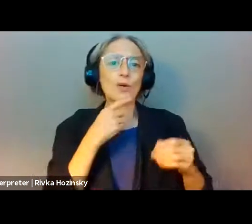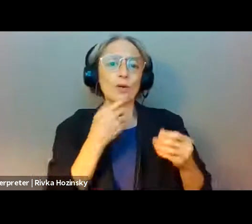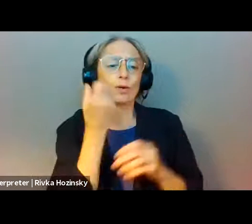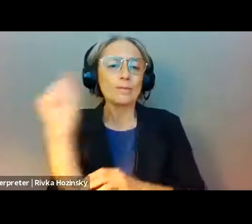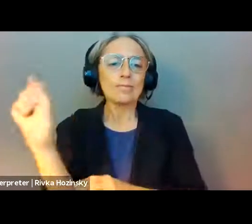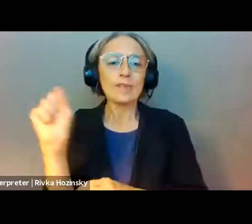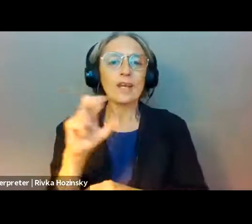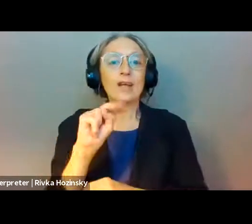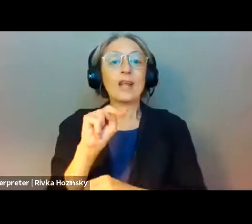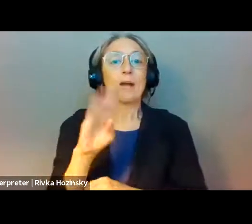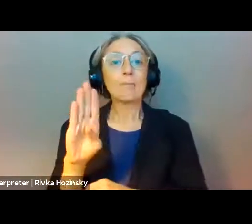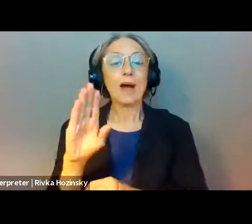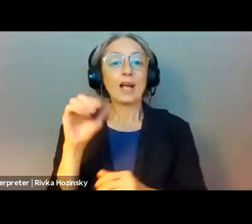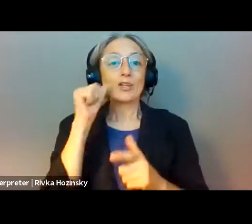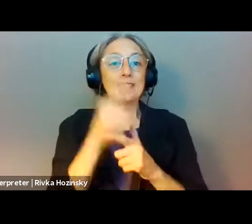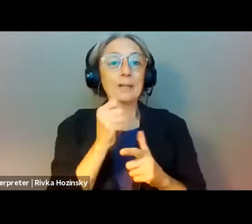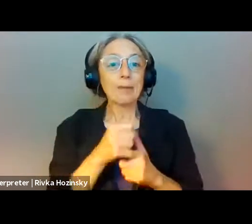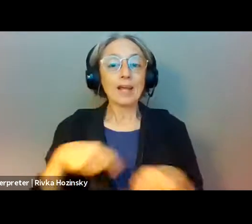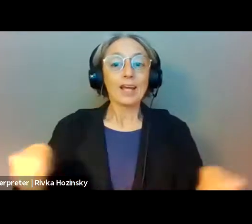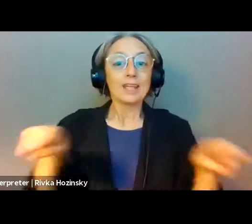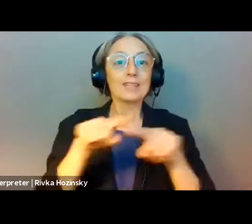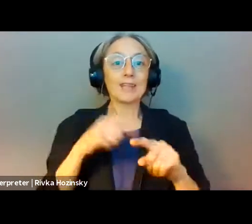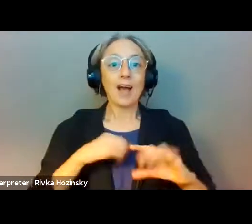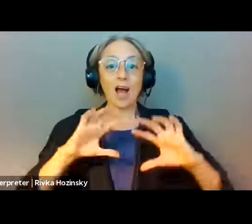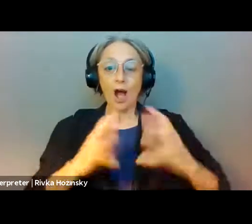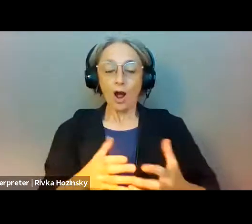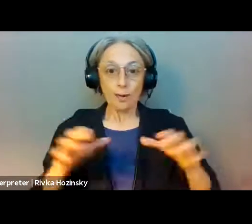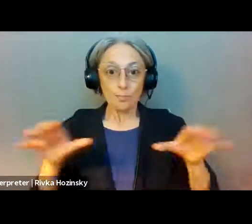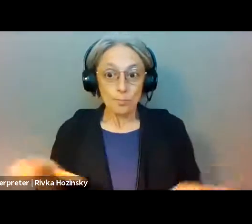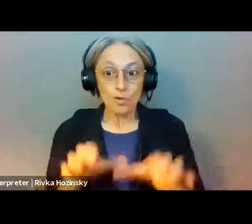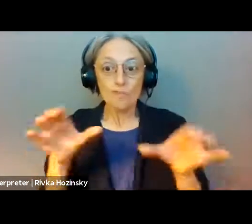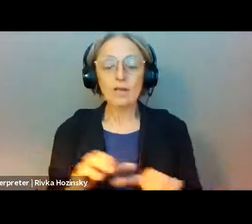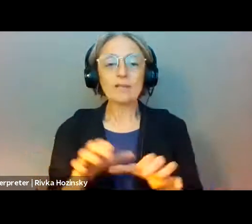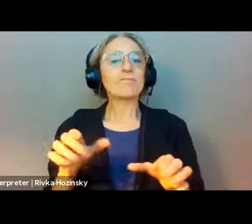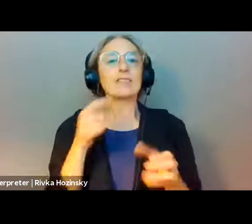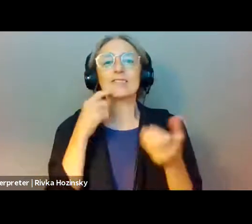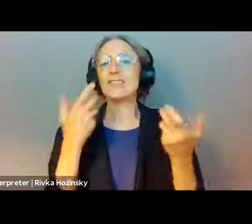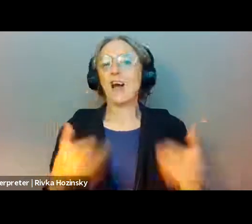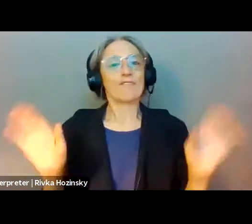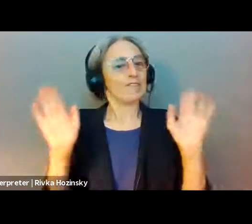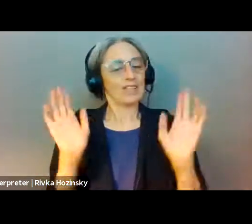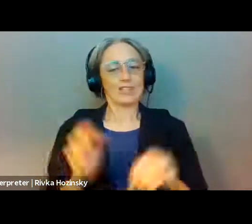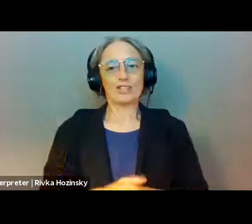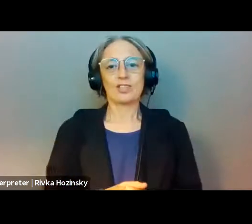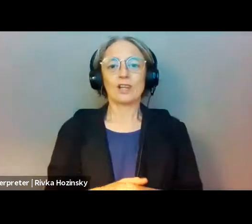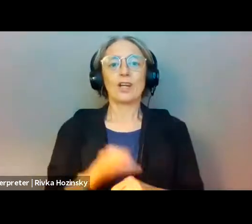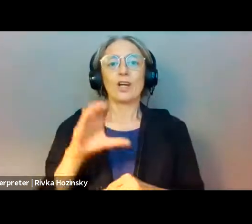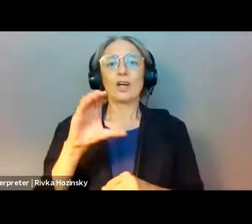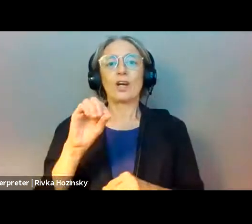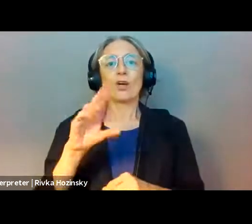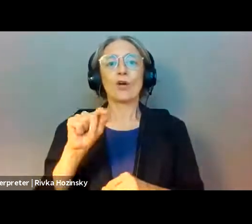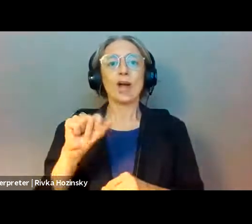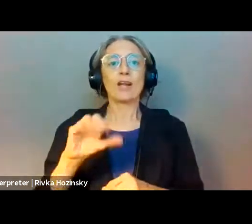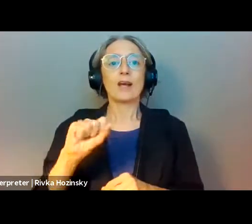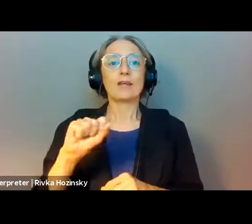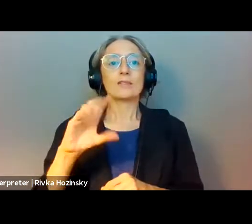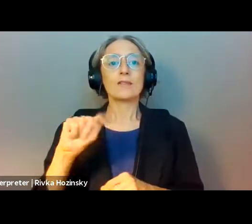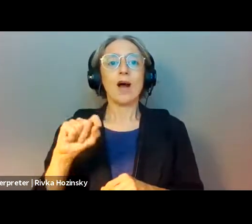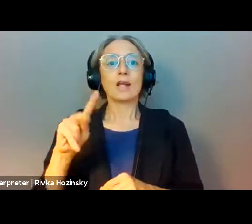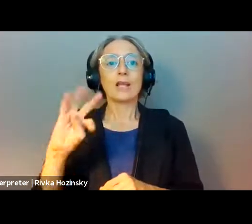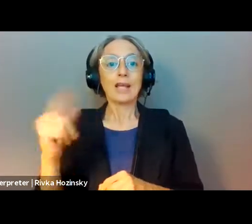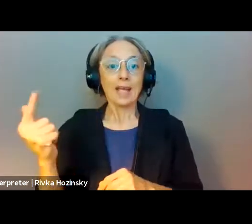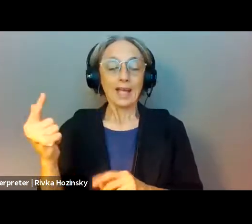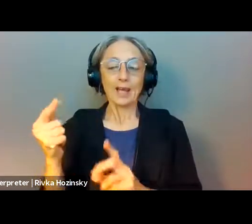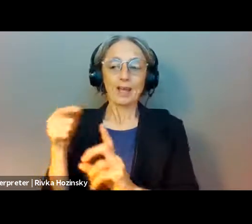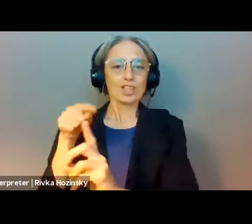and affirm that this fight is not over. As Coretta Scott King once said, freedom is never really won. You earn